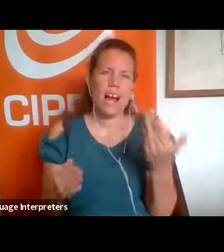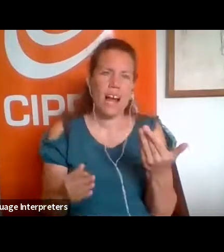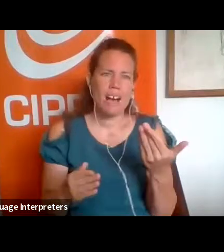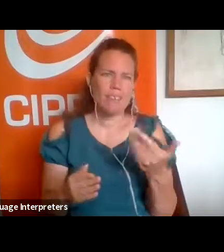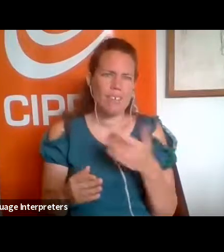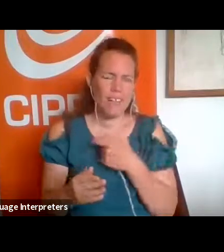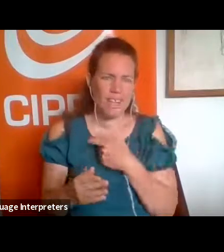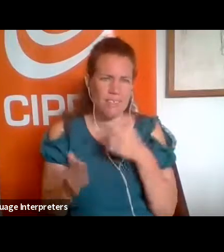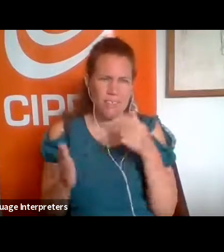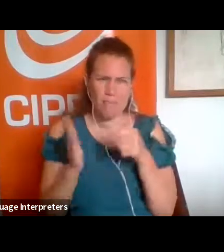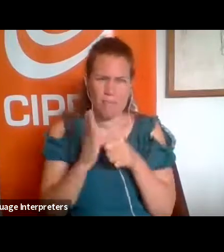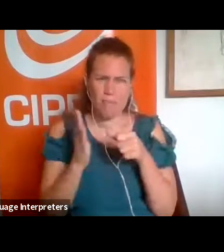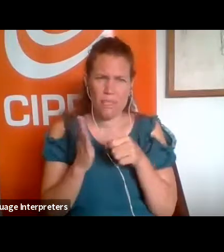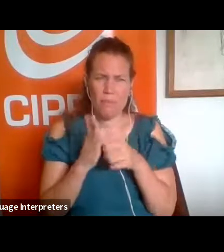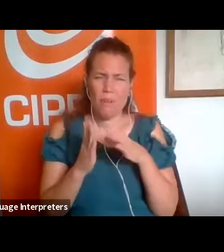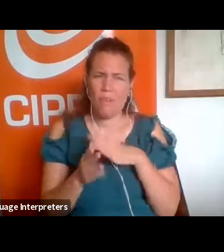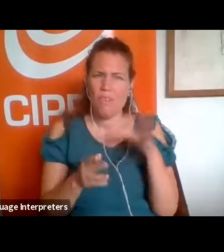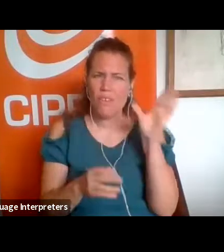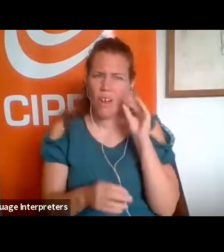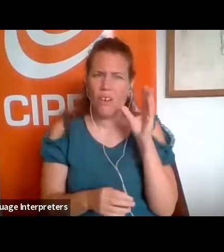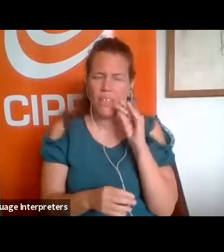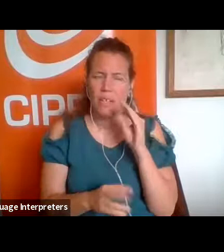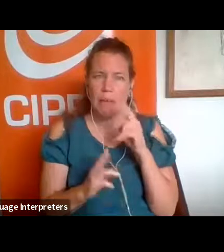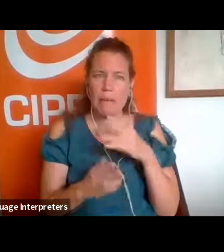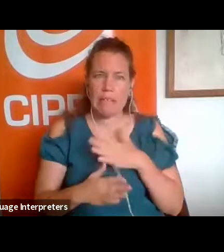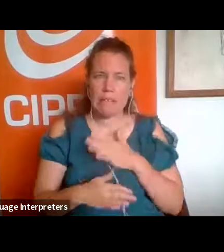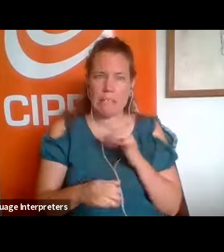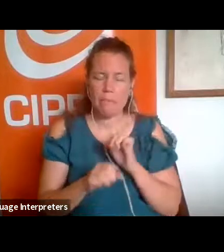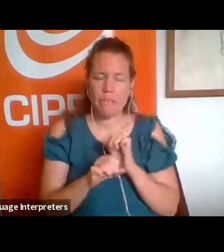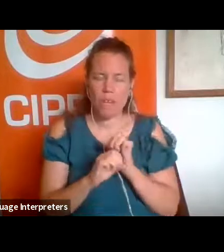audio, but I hope it works.